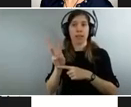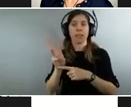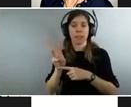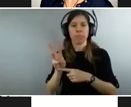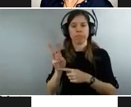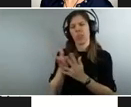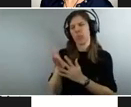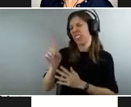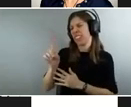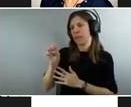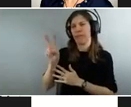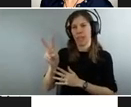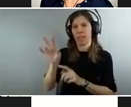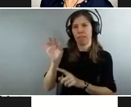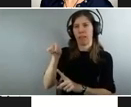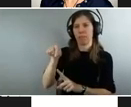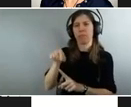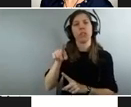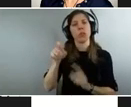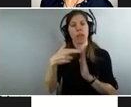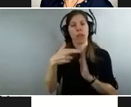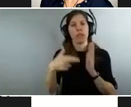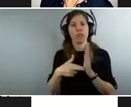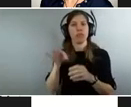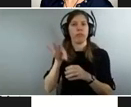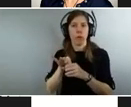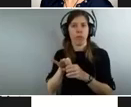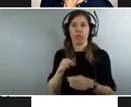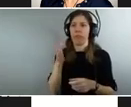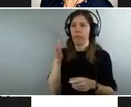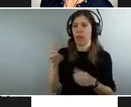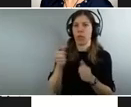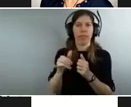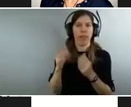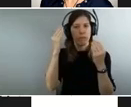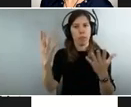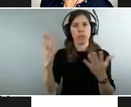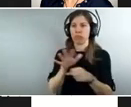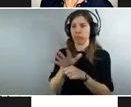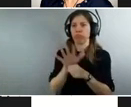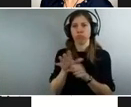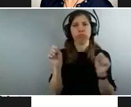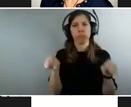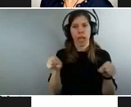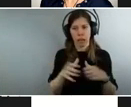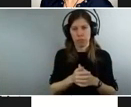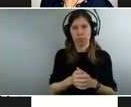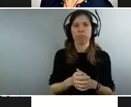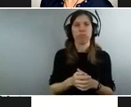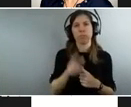DMV, and you can register to vote just with that information online without anything else